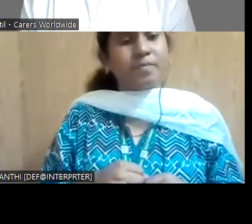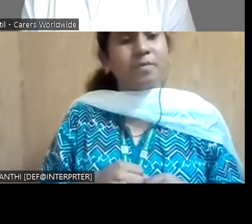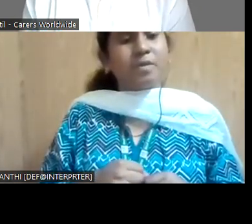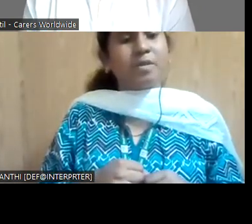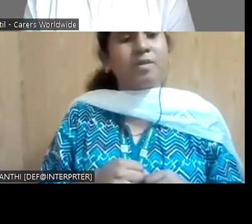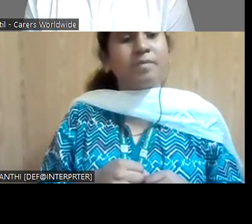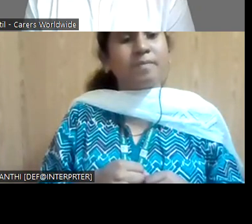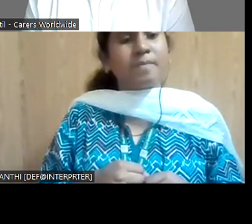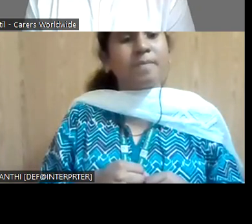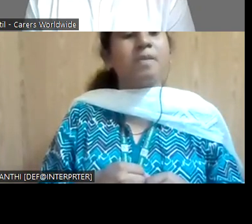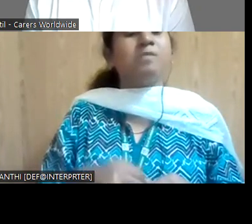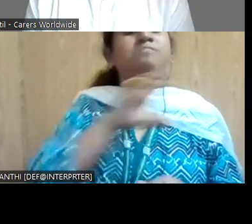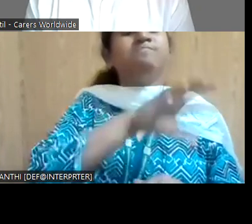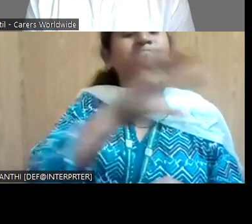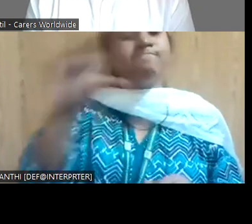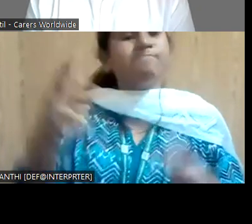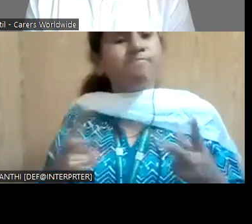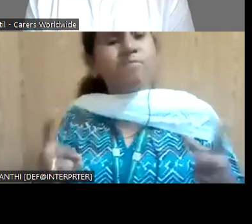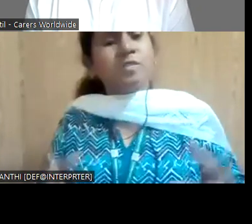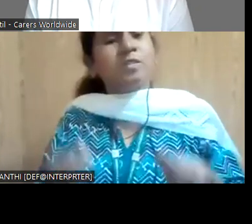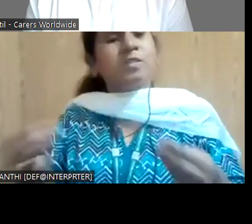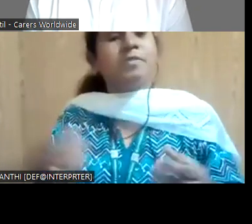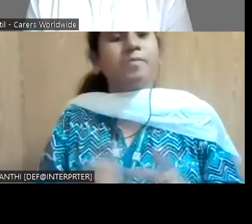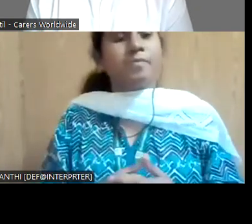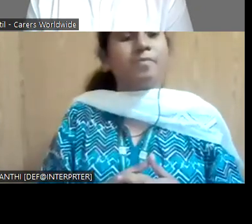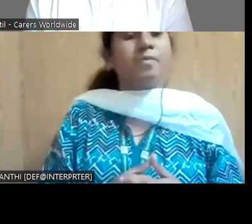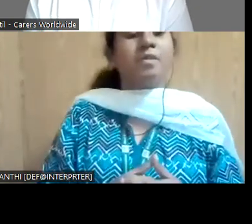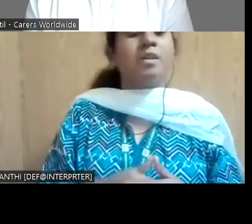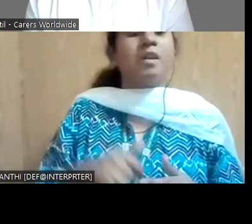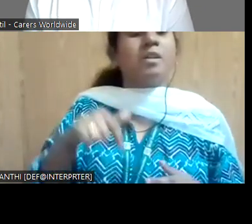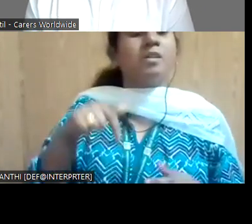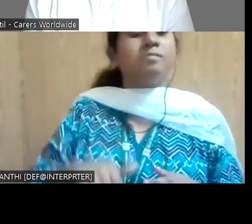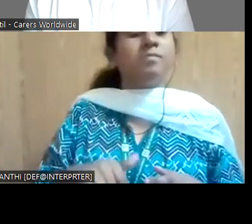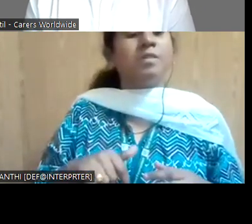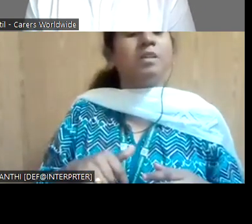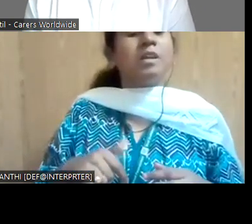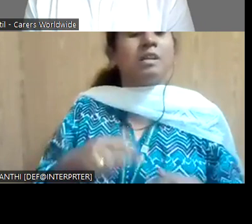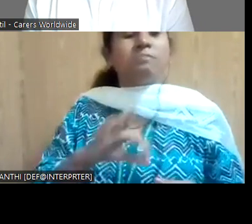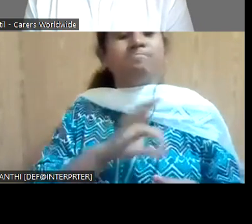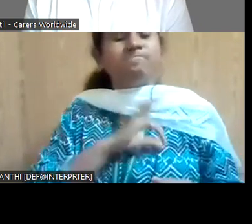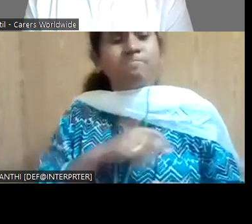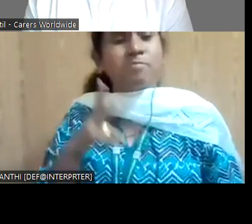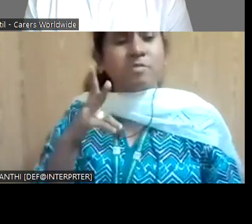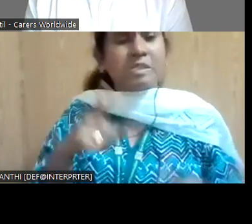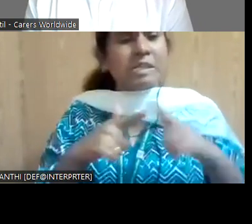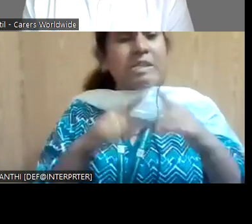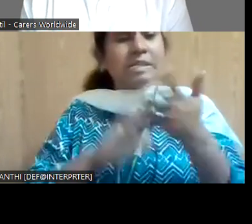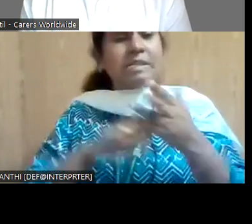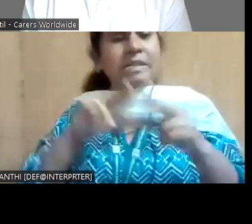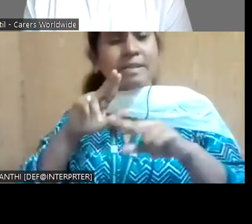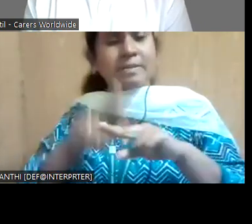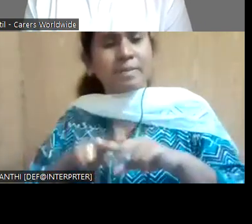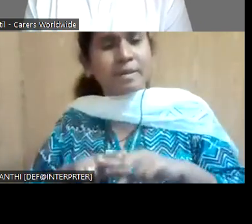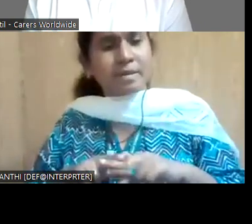organizations across the country. I also like to say a few seconds about the Ek Mahindra Foundation. And when I listened to